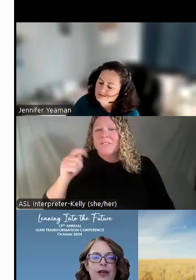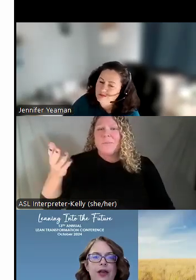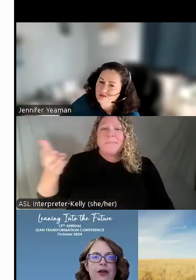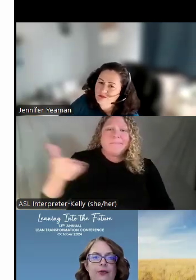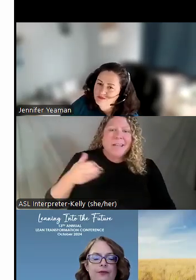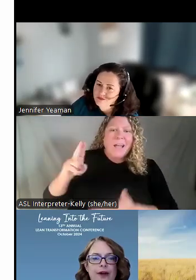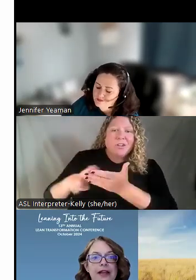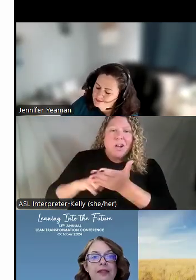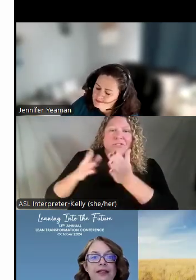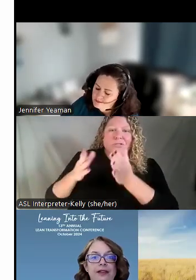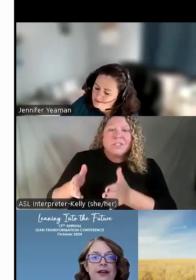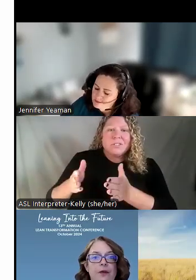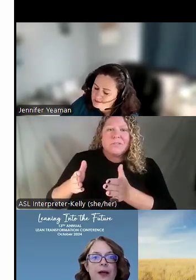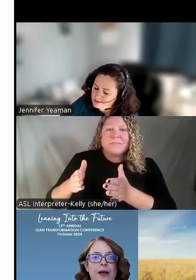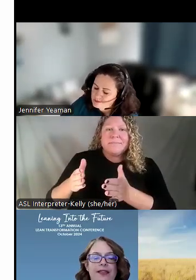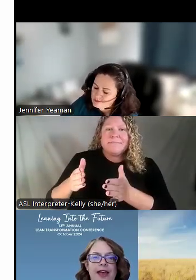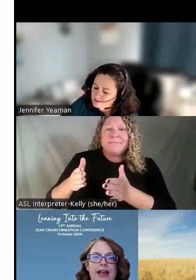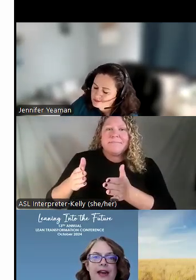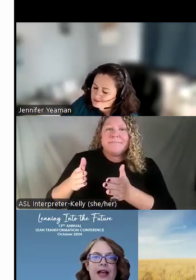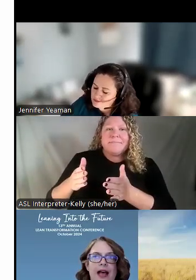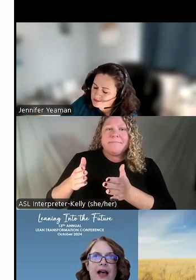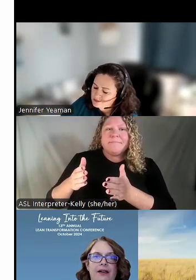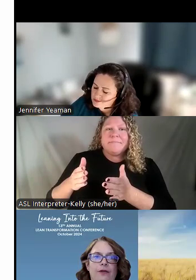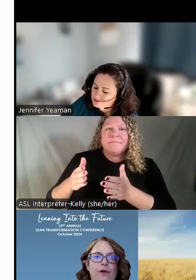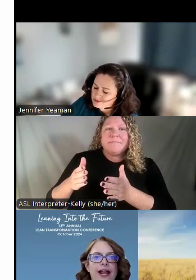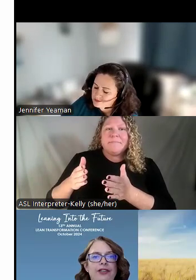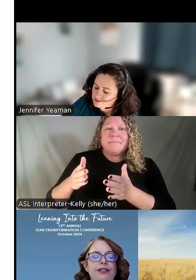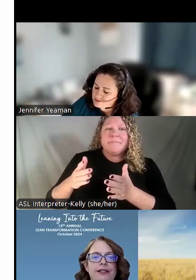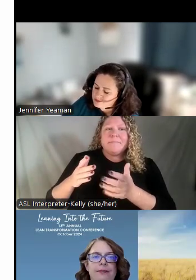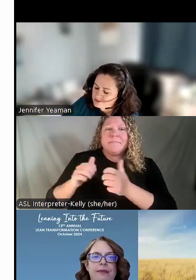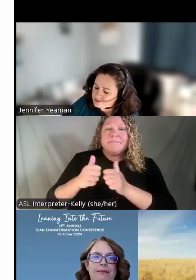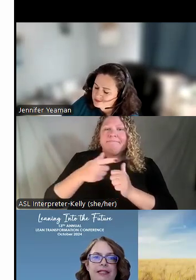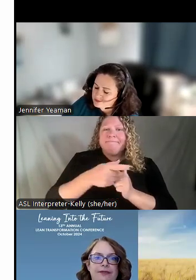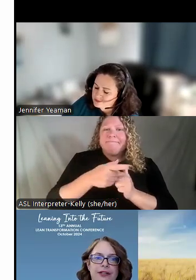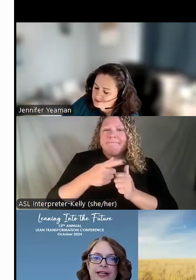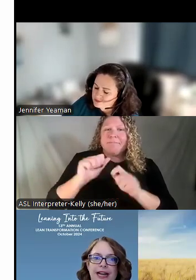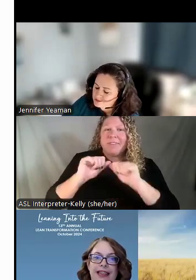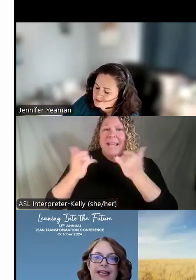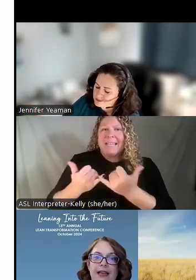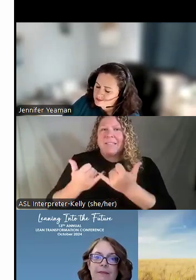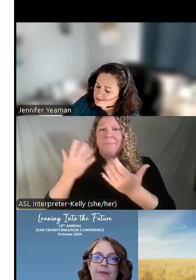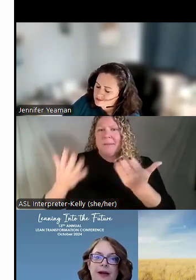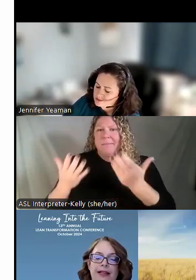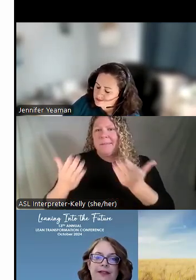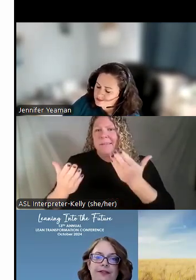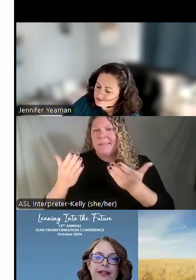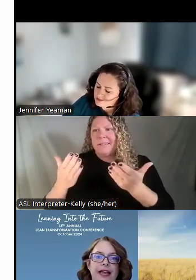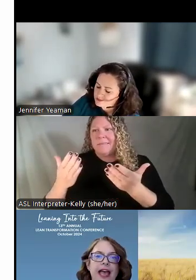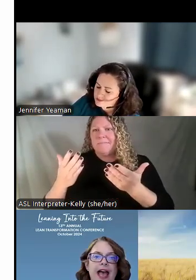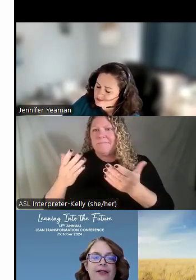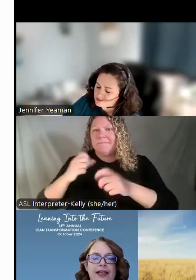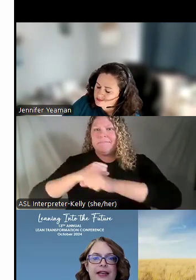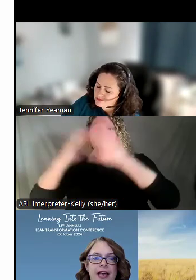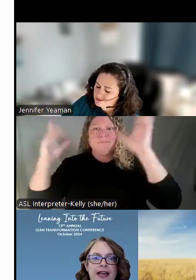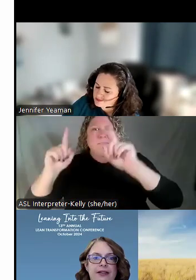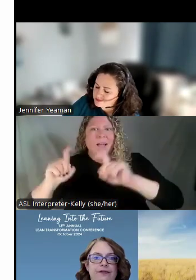to frame this in a way that for agencies that might be different to kind of thinking about a pilot differently,